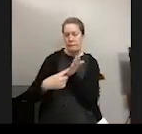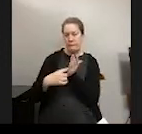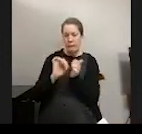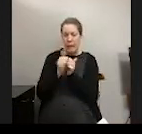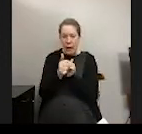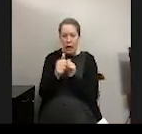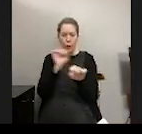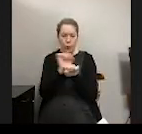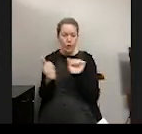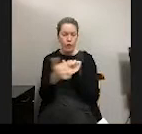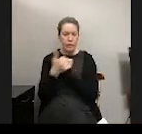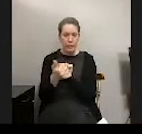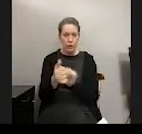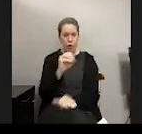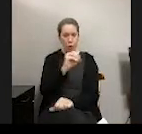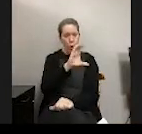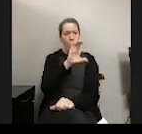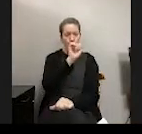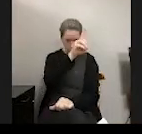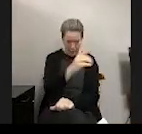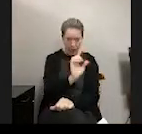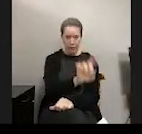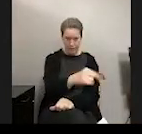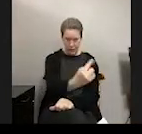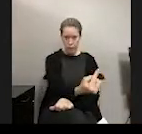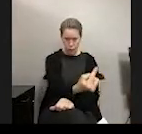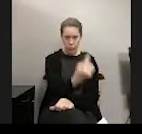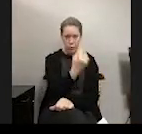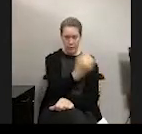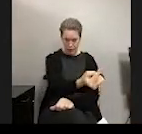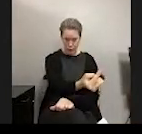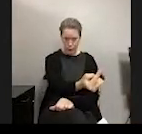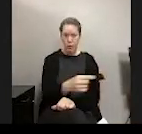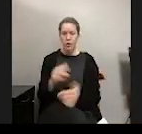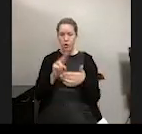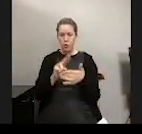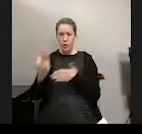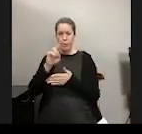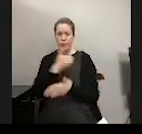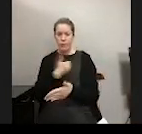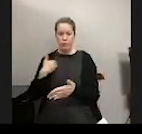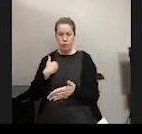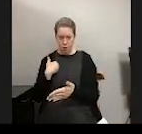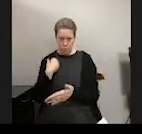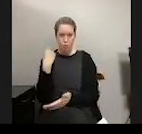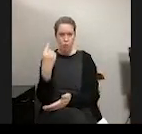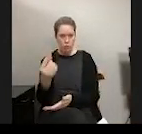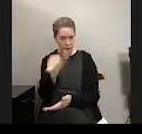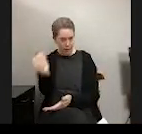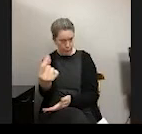OCAD, you being one, we're working through it with University of Toronto as well, Scarborough and downtown,